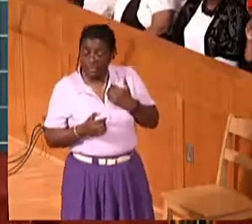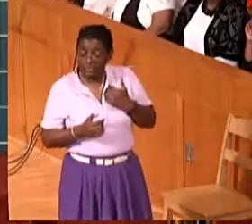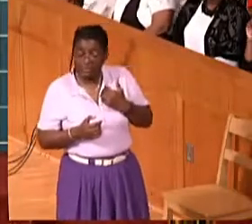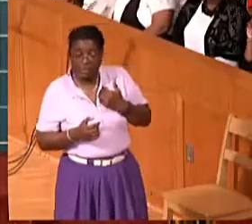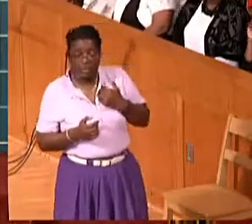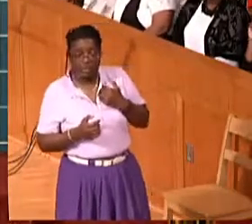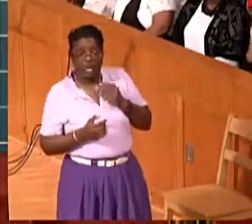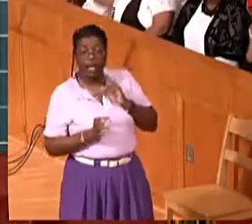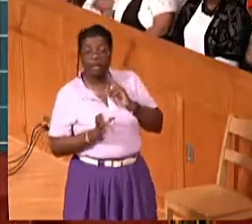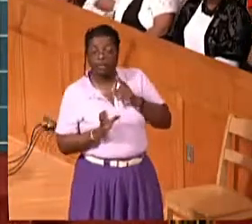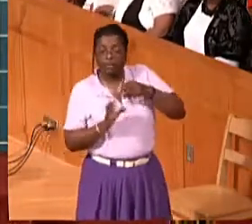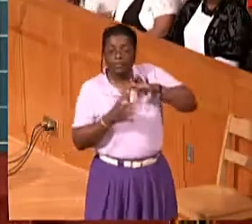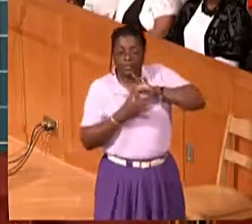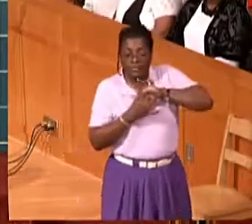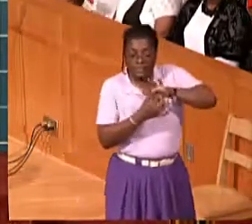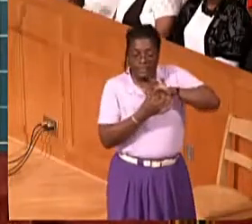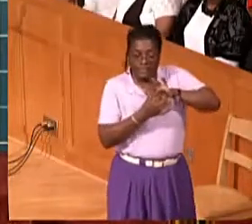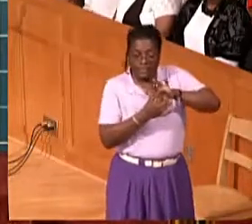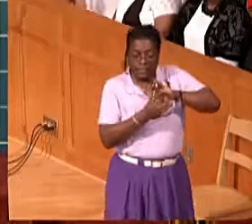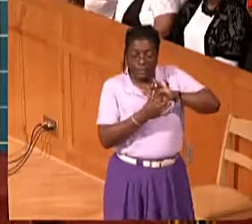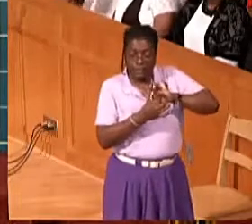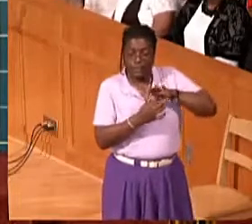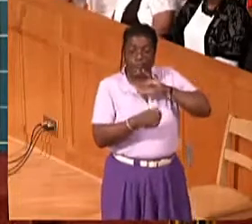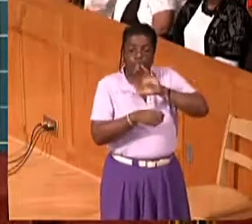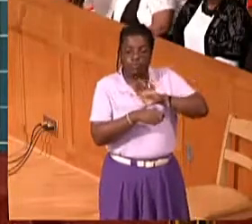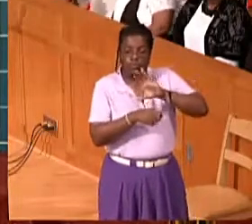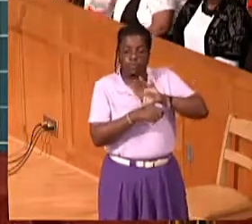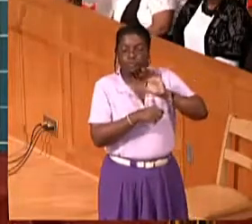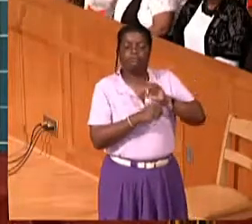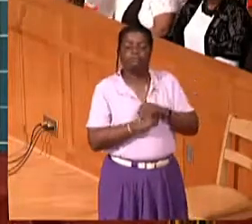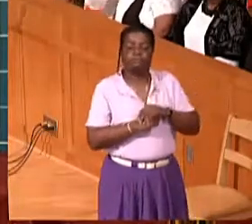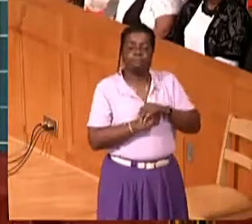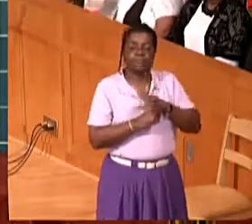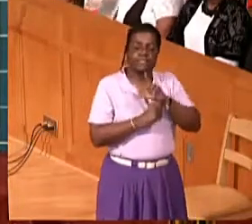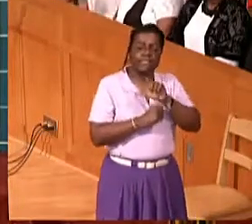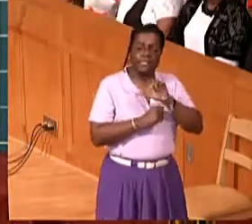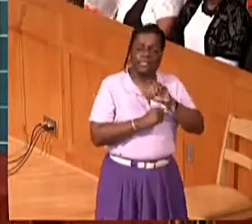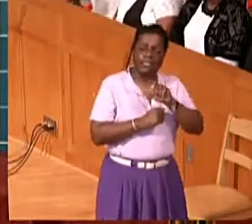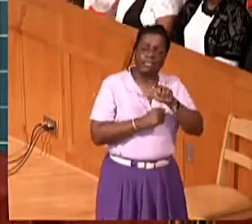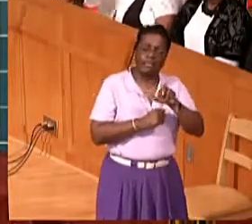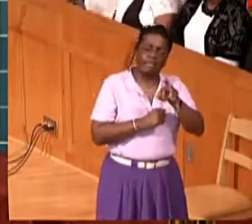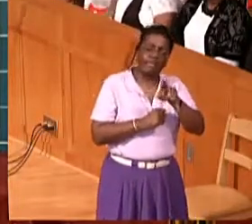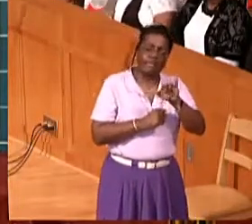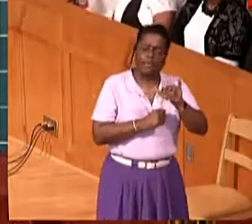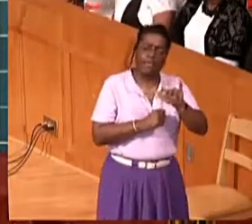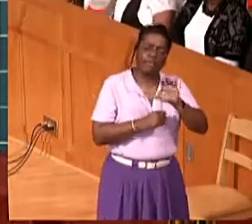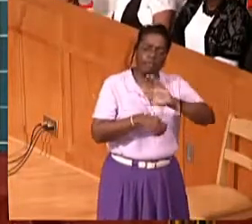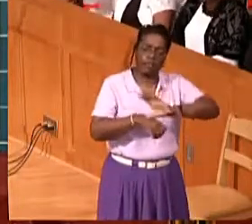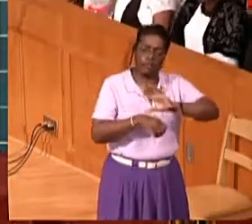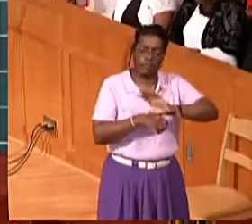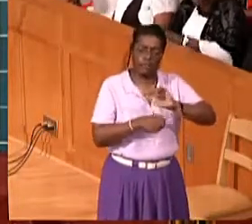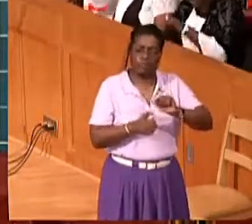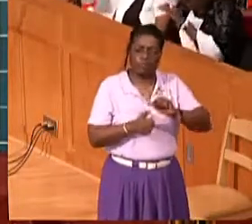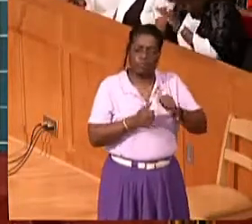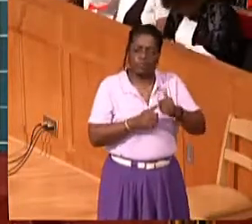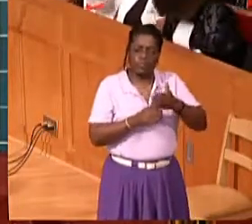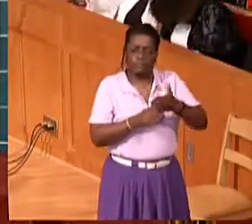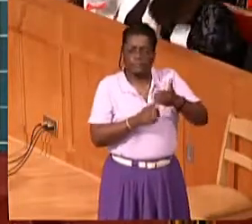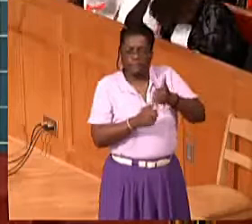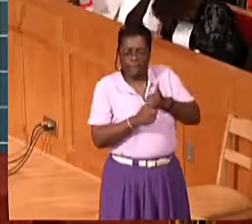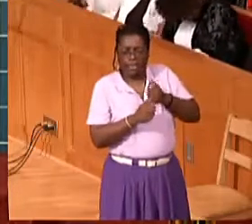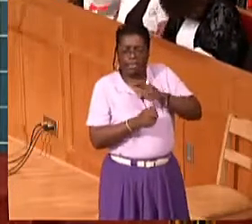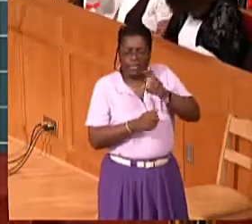joined the Calvary Hill Baptist Church at 3612 Anita, Houston, Texas, 77004, under the pastorage